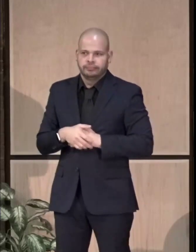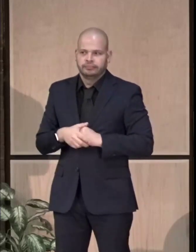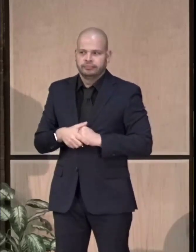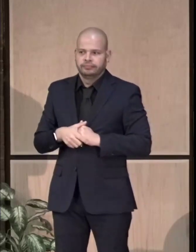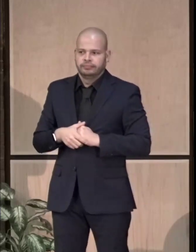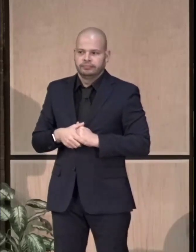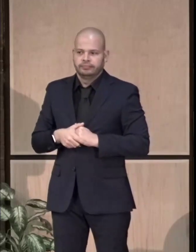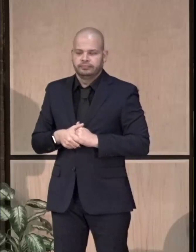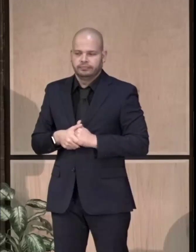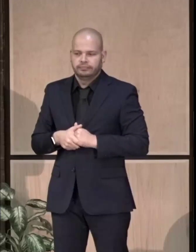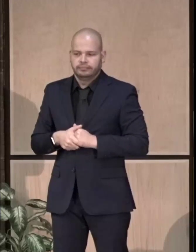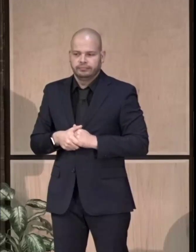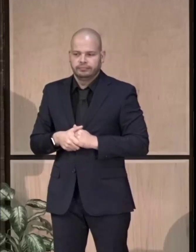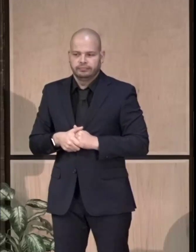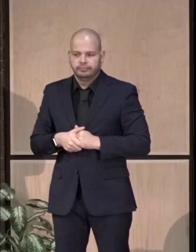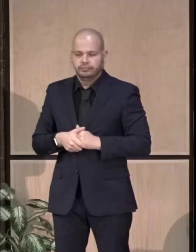And you went to Saco